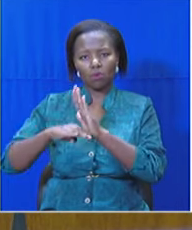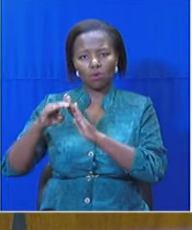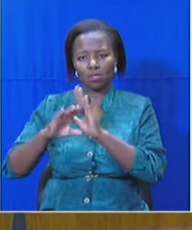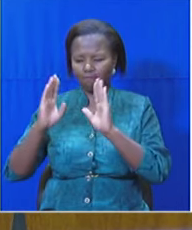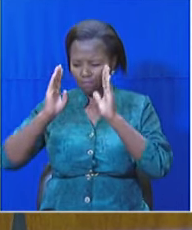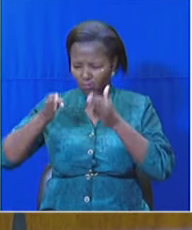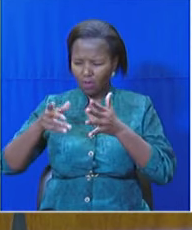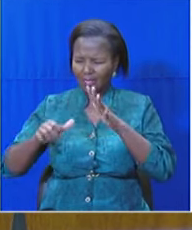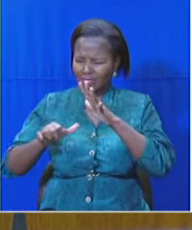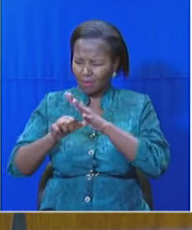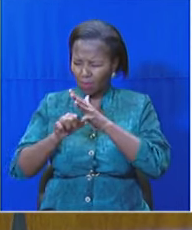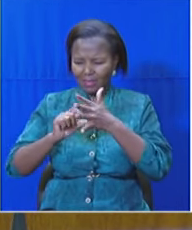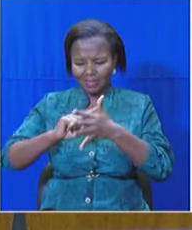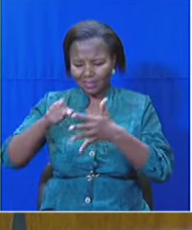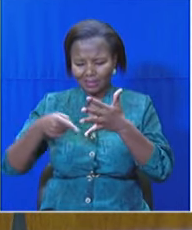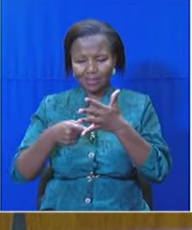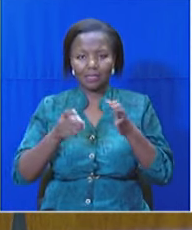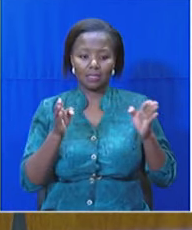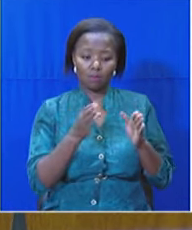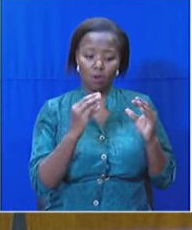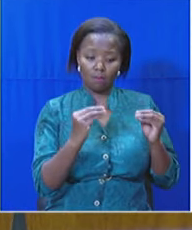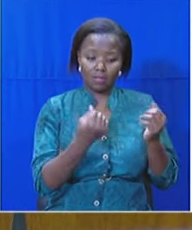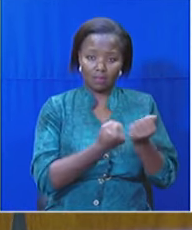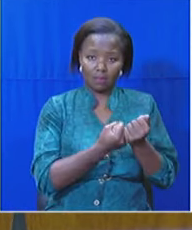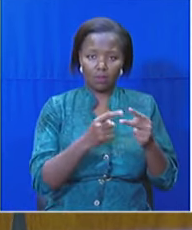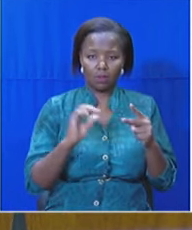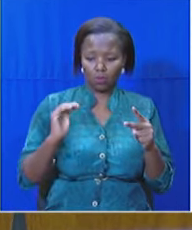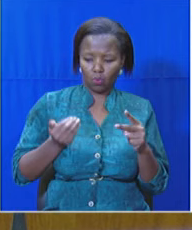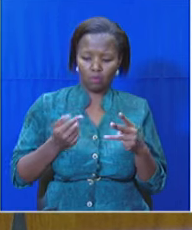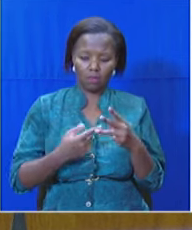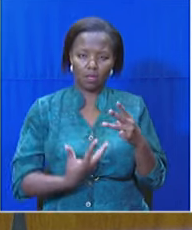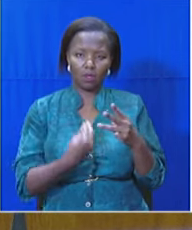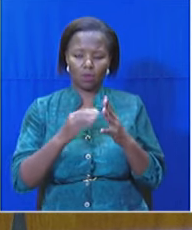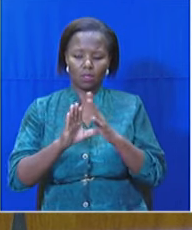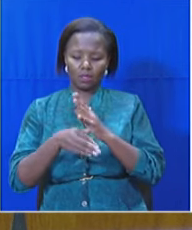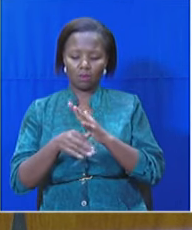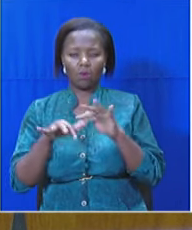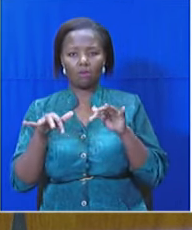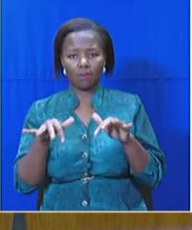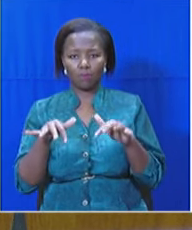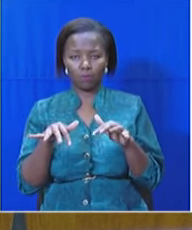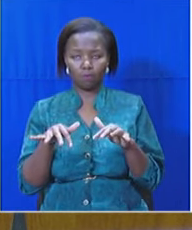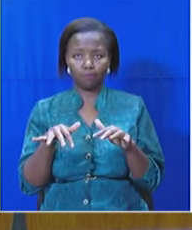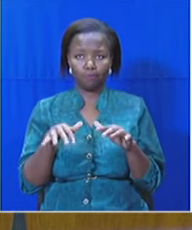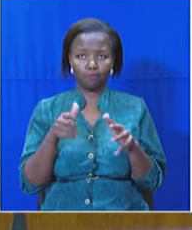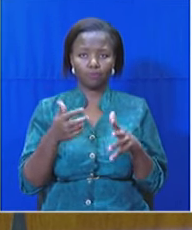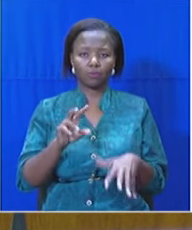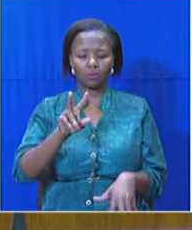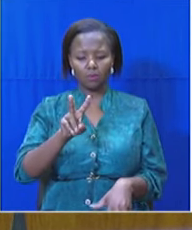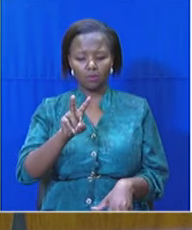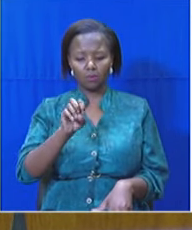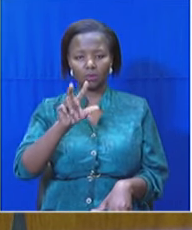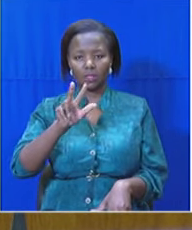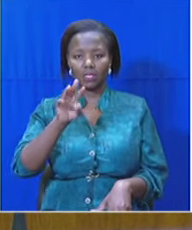areas that will support smallholder farmers, women, youth, and people with disabilities. 208 million will